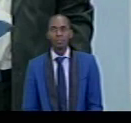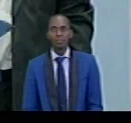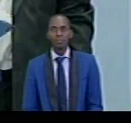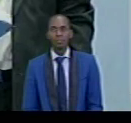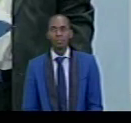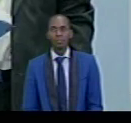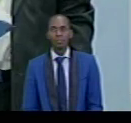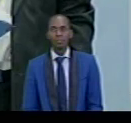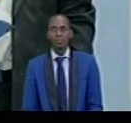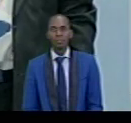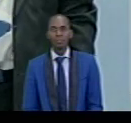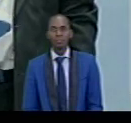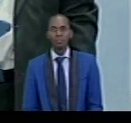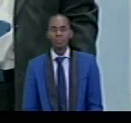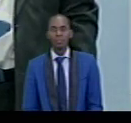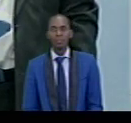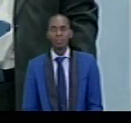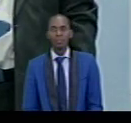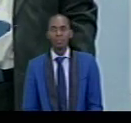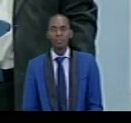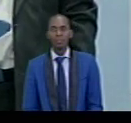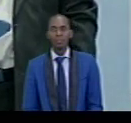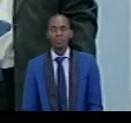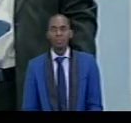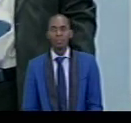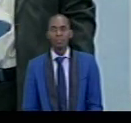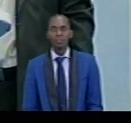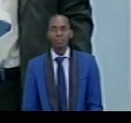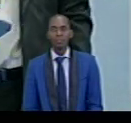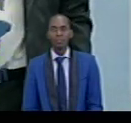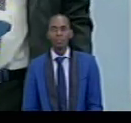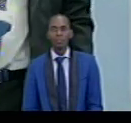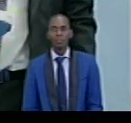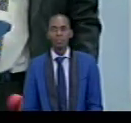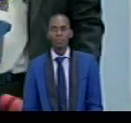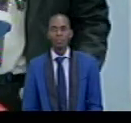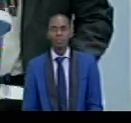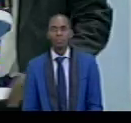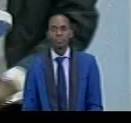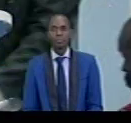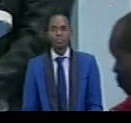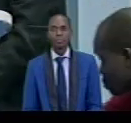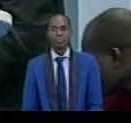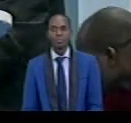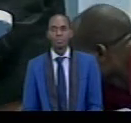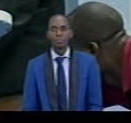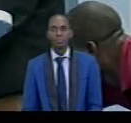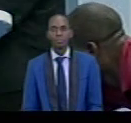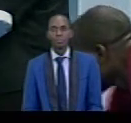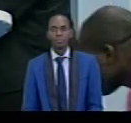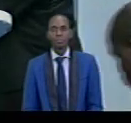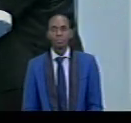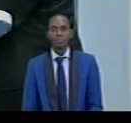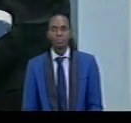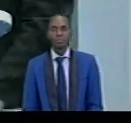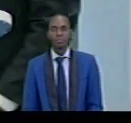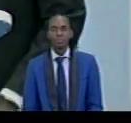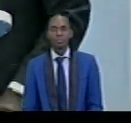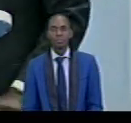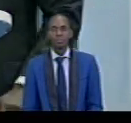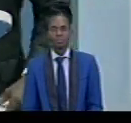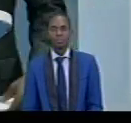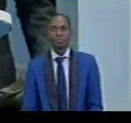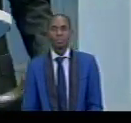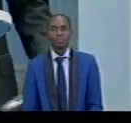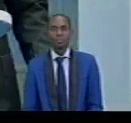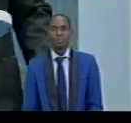venir nous présenter le promoteur de JCK et l'amener au podium pour ce soir.